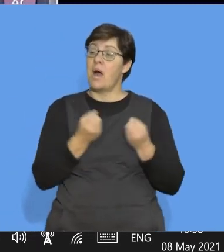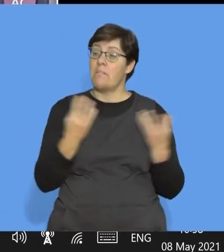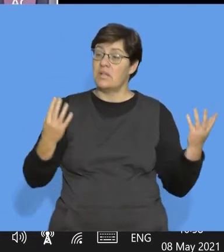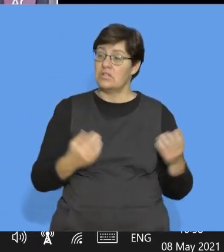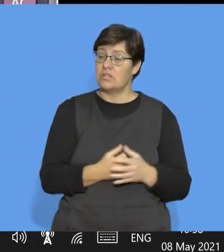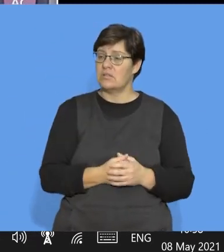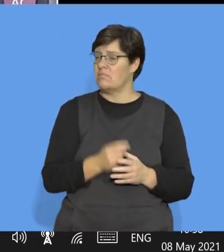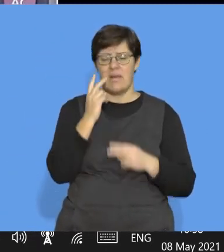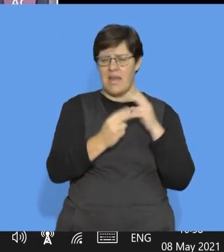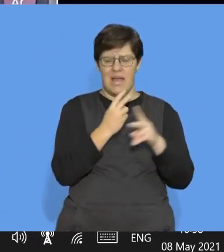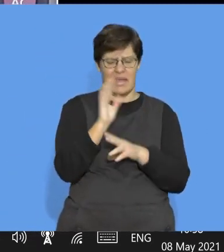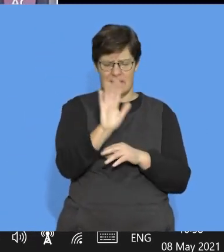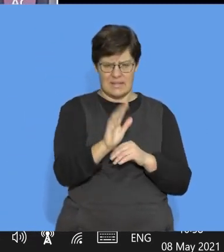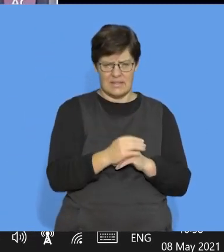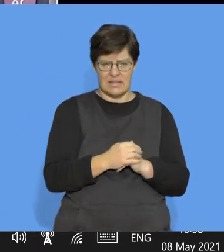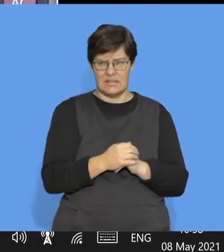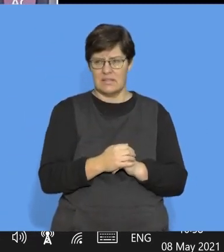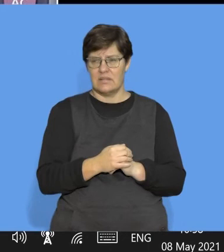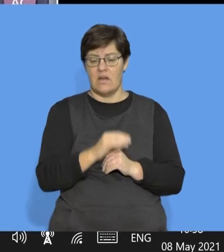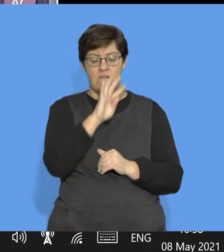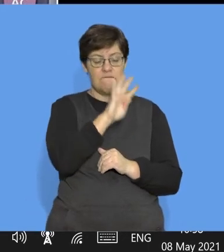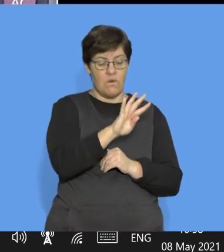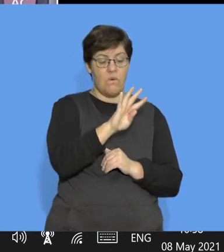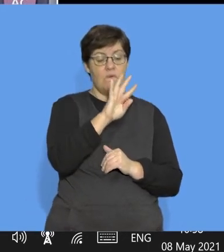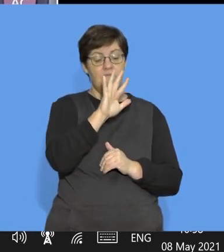me a figure of, let me just redo that calculation,